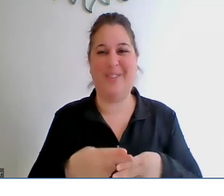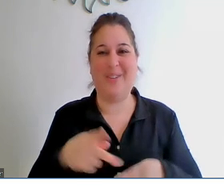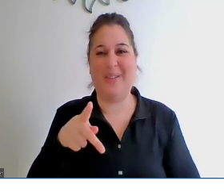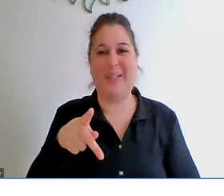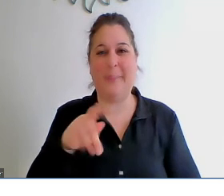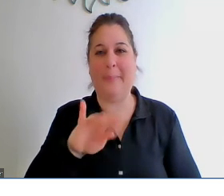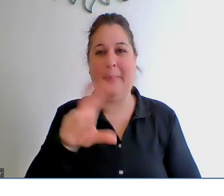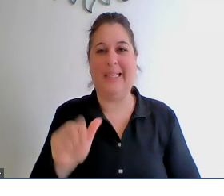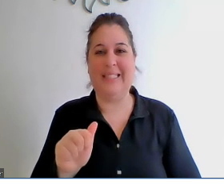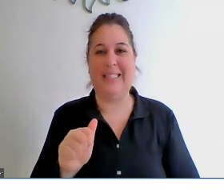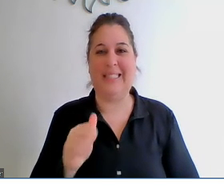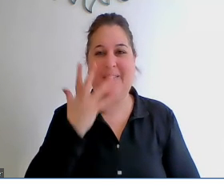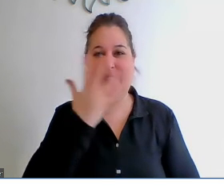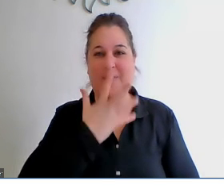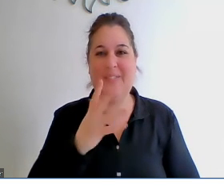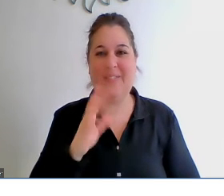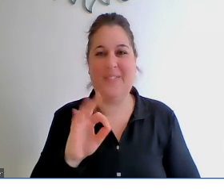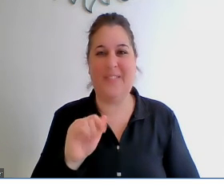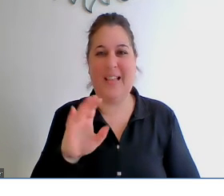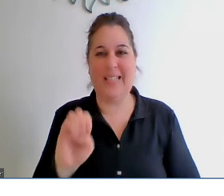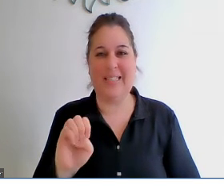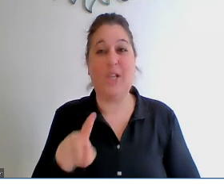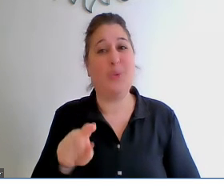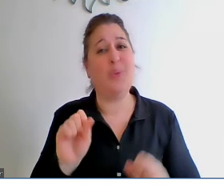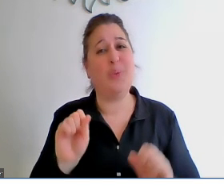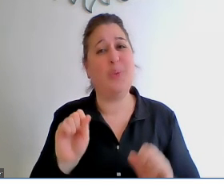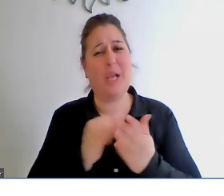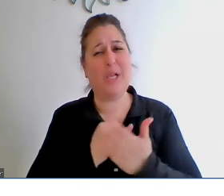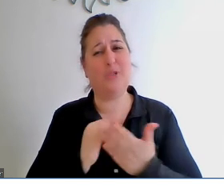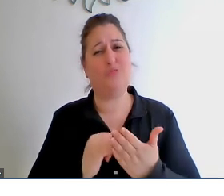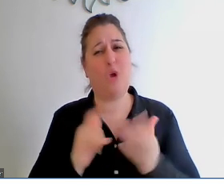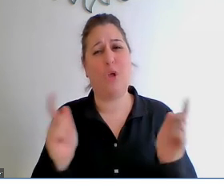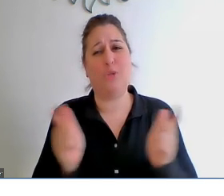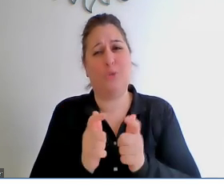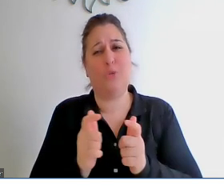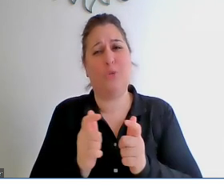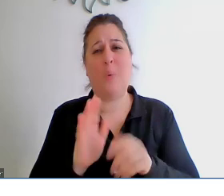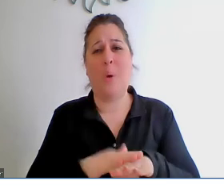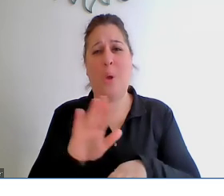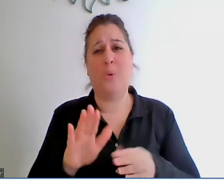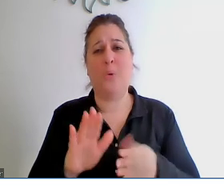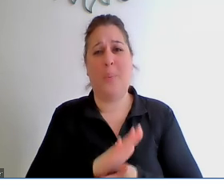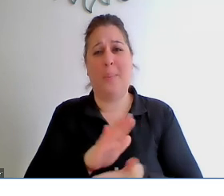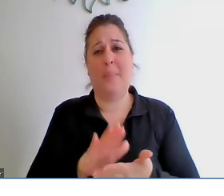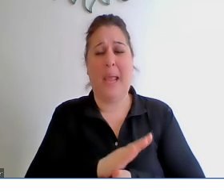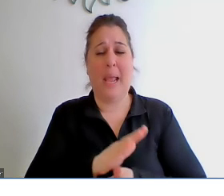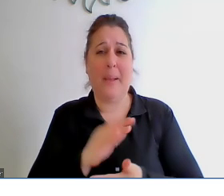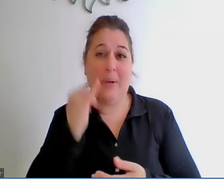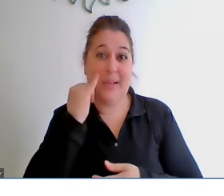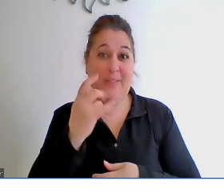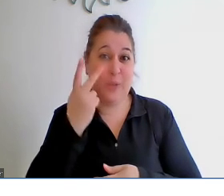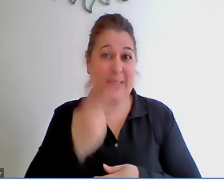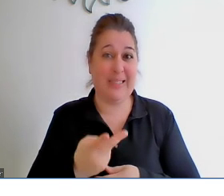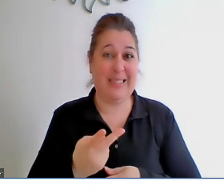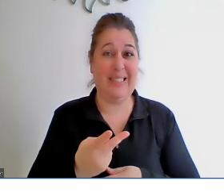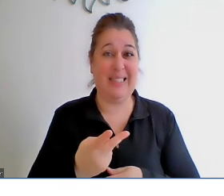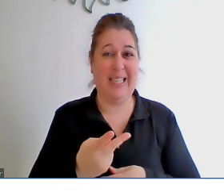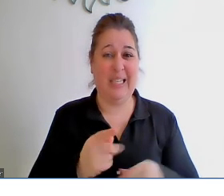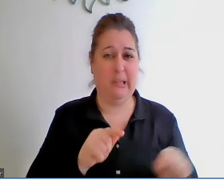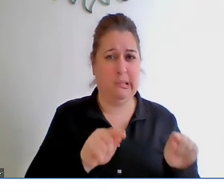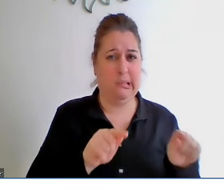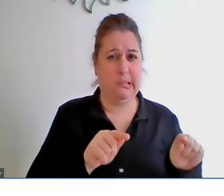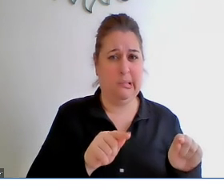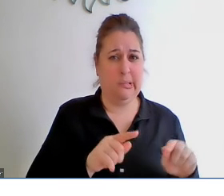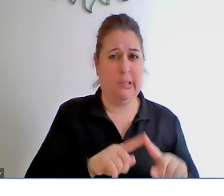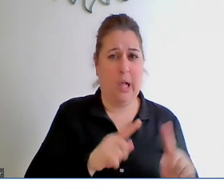All right, let's look at the pizza face. Pizza face looks like this, and it's something small that you can draw on your paper to show your work.